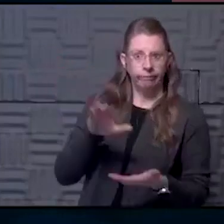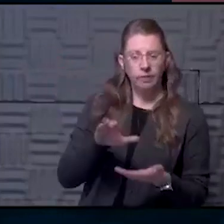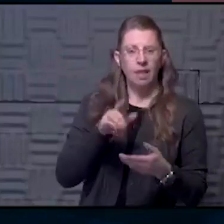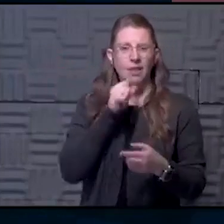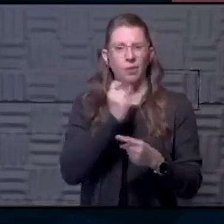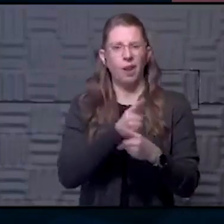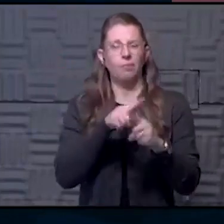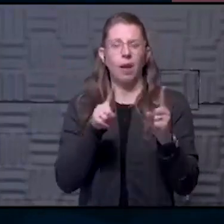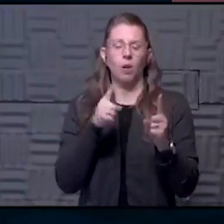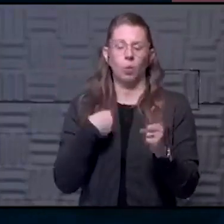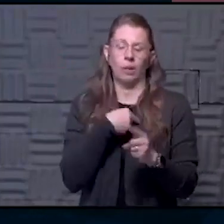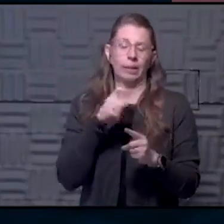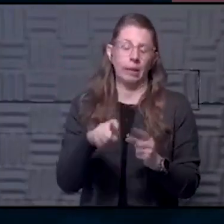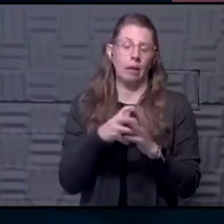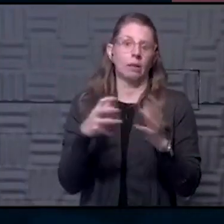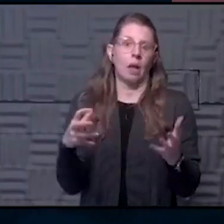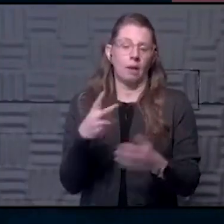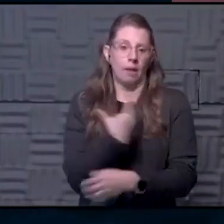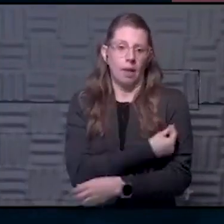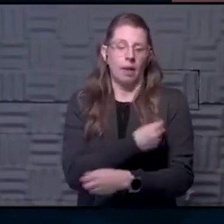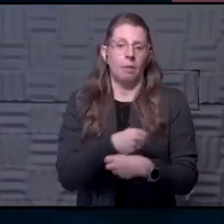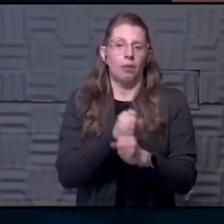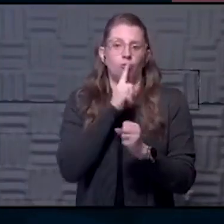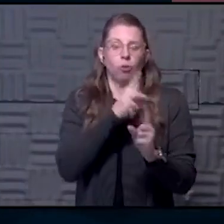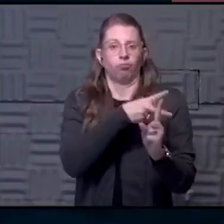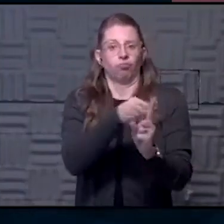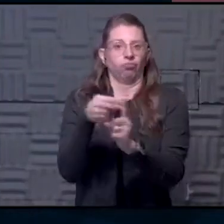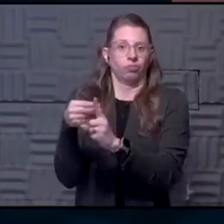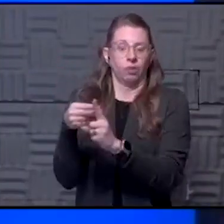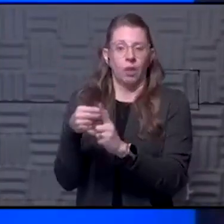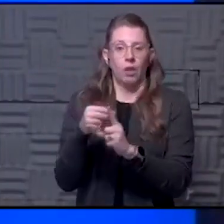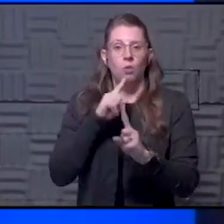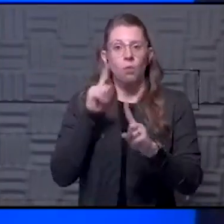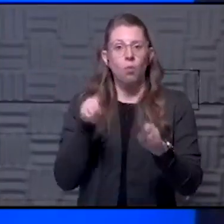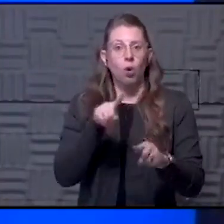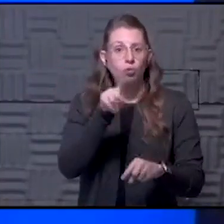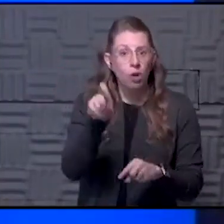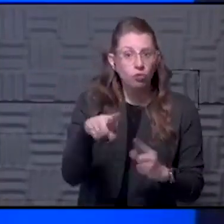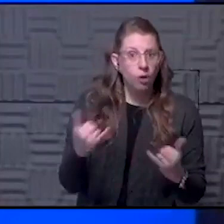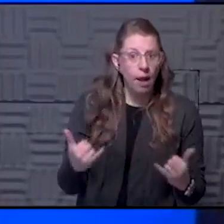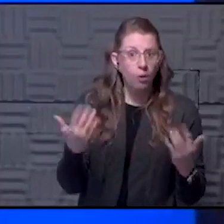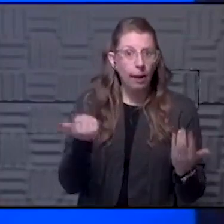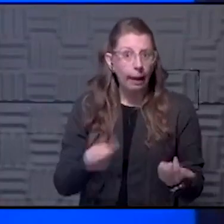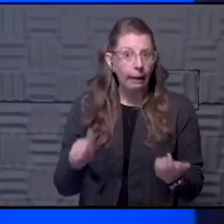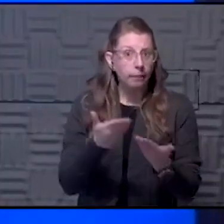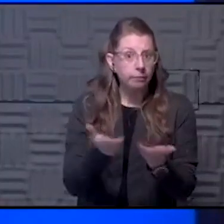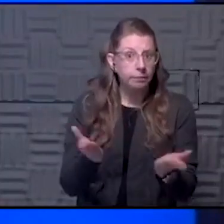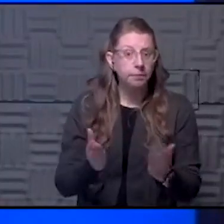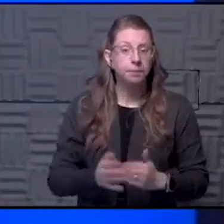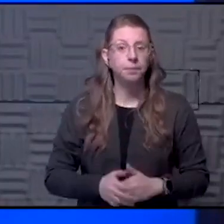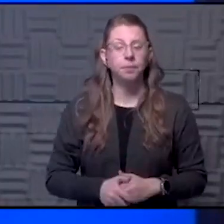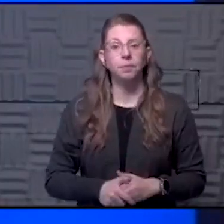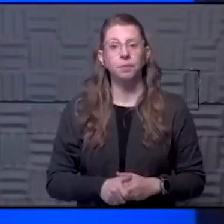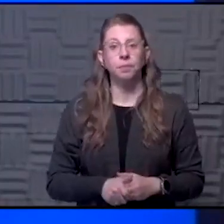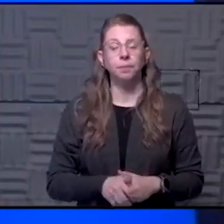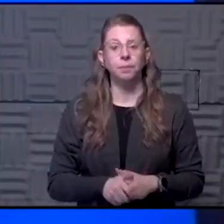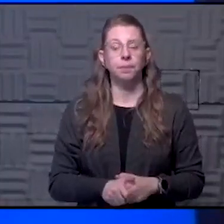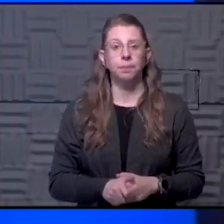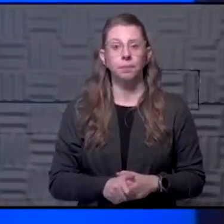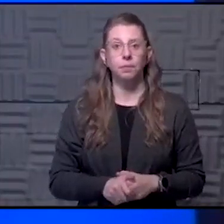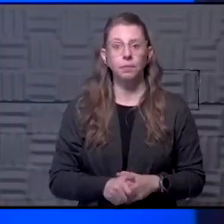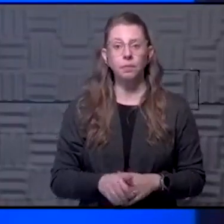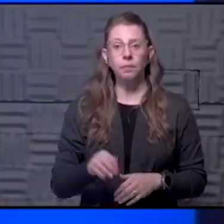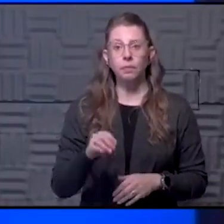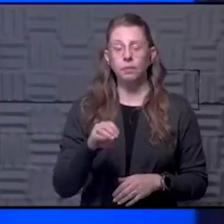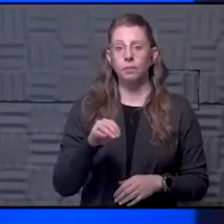we just need a lot of vaccines to make sure we get it into a lot of arms. Well, let's see if there are reporter questions out there right now. I do